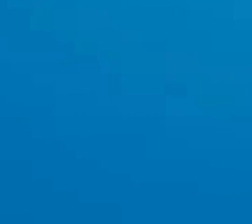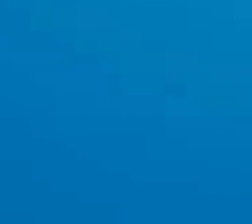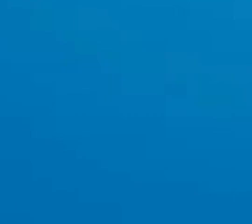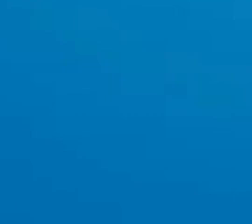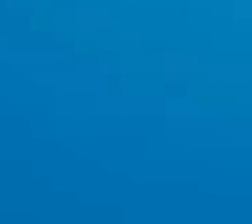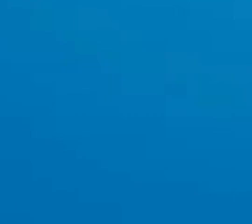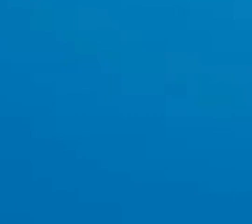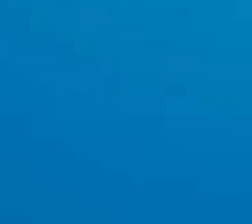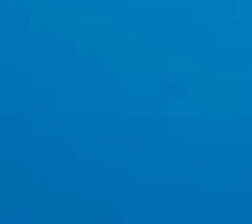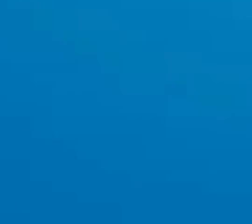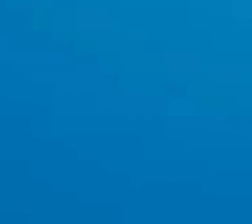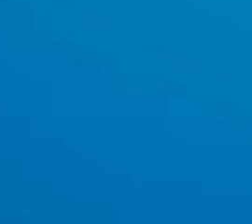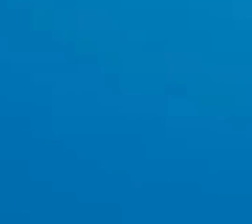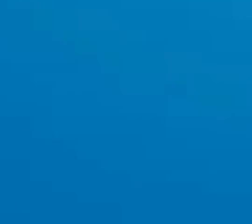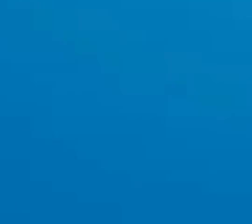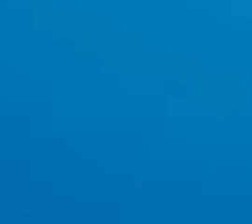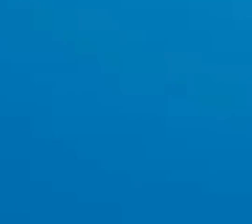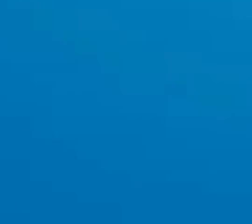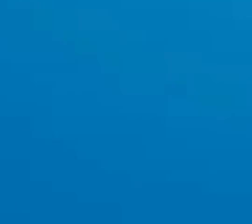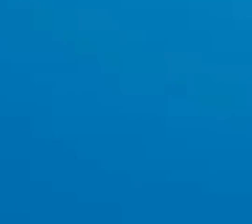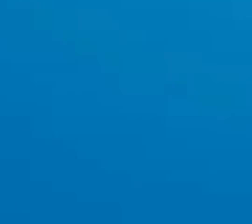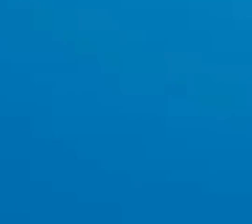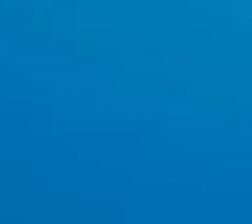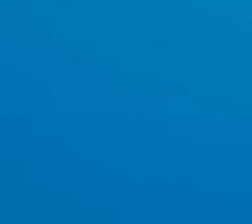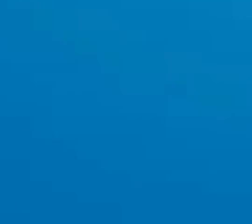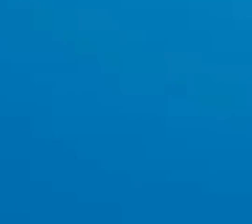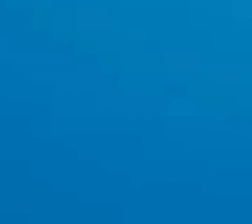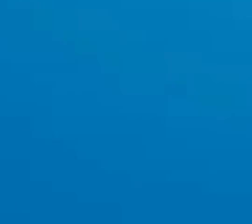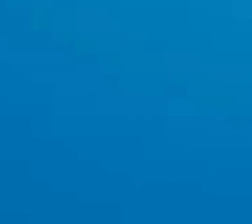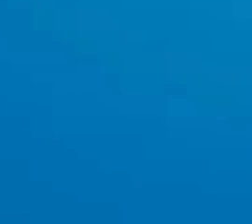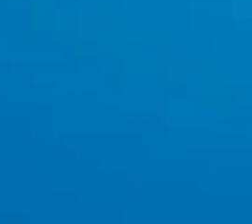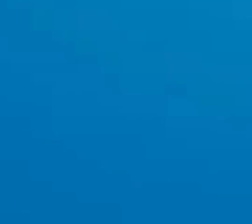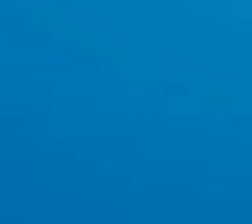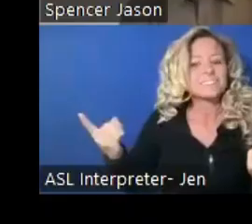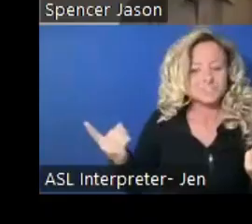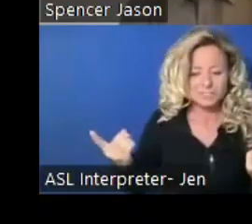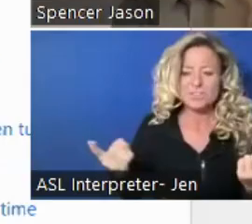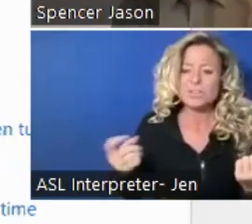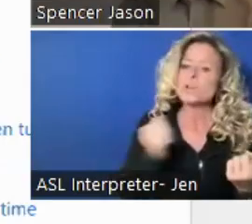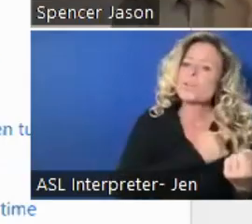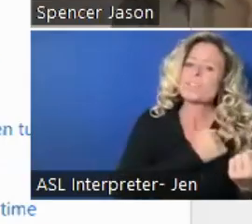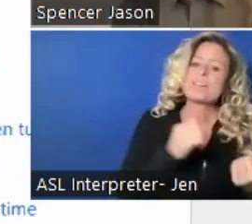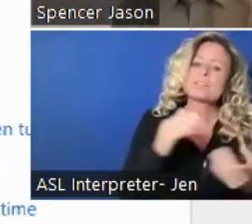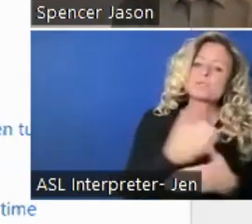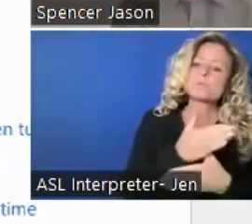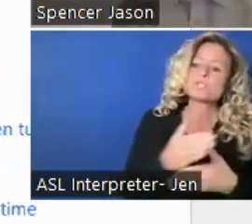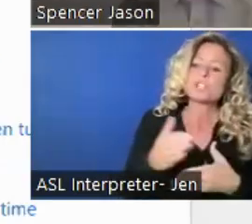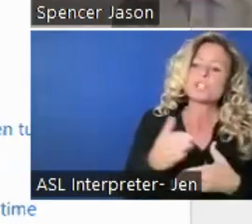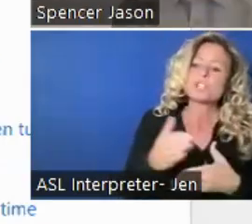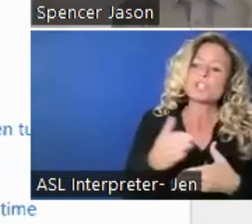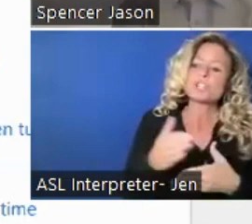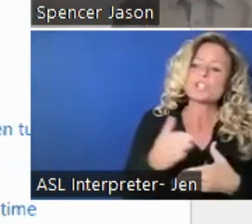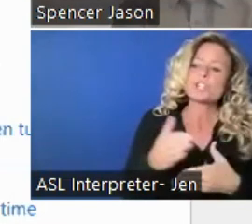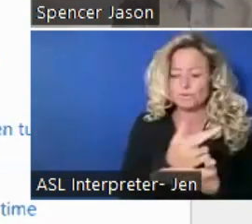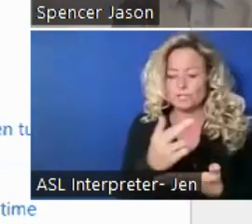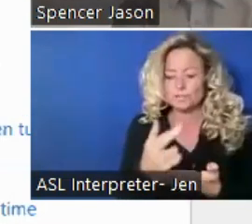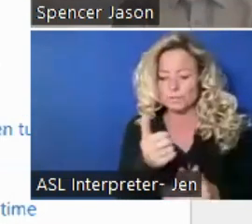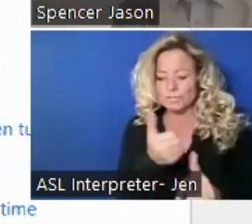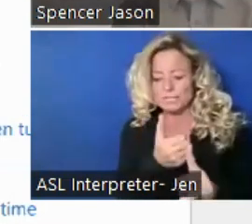we do, as you know from us, we love to share